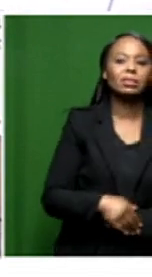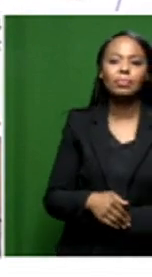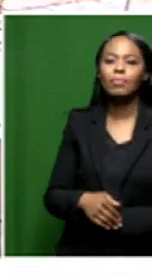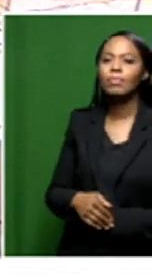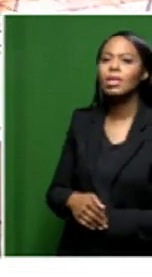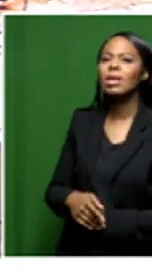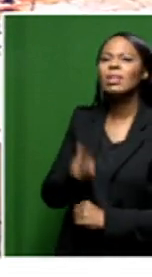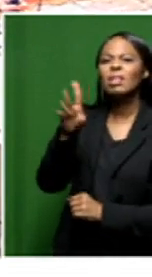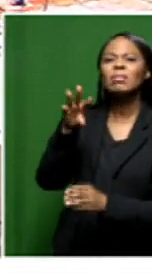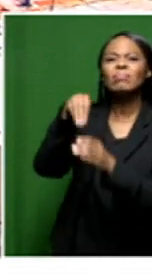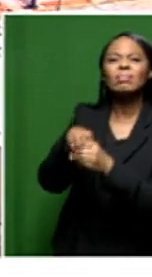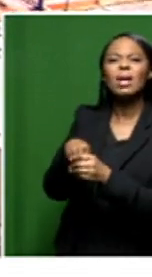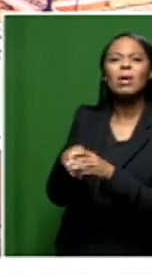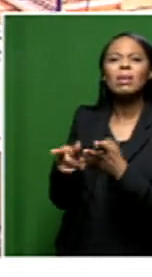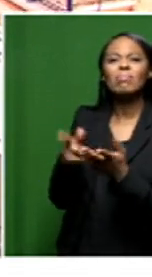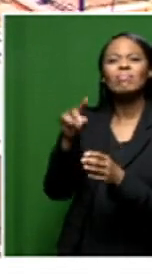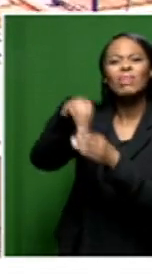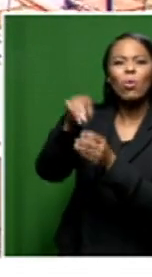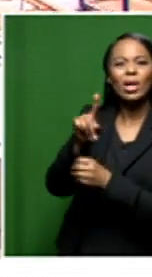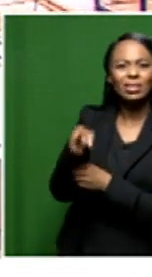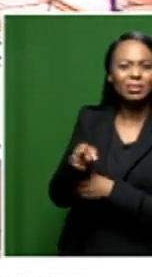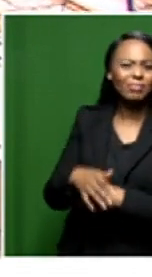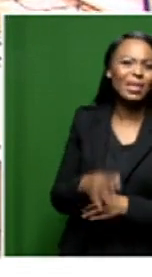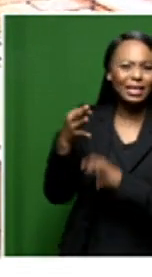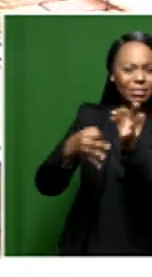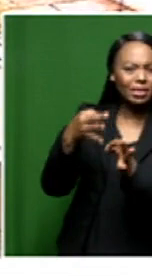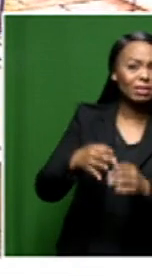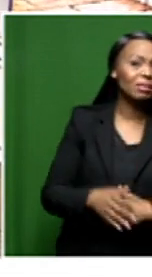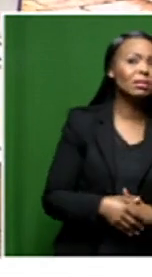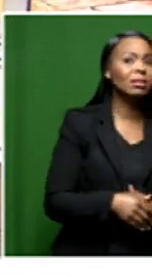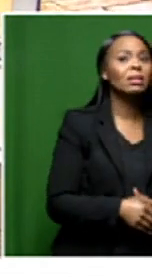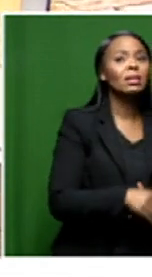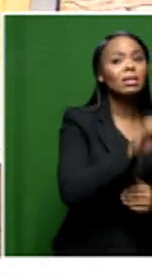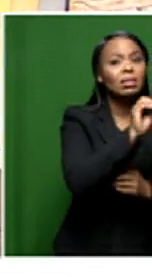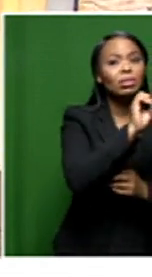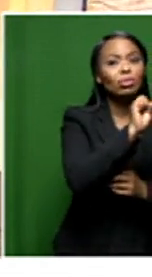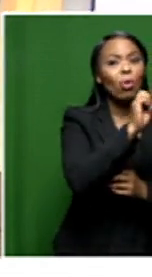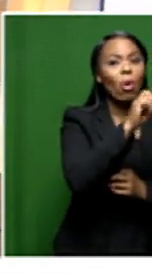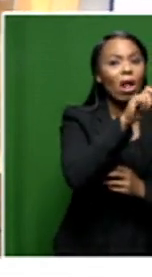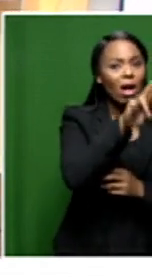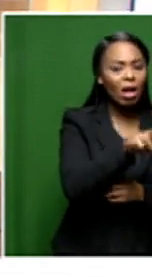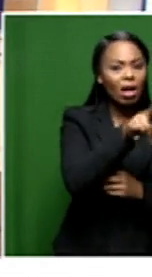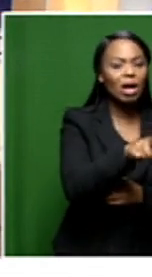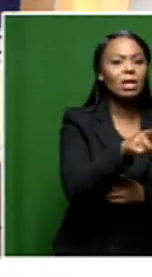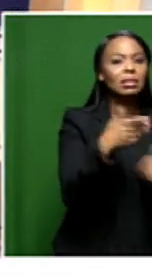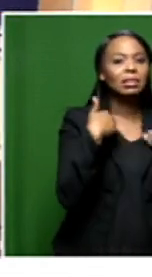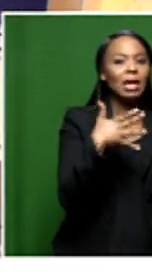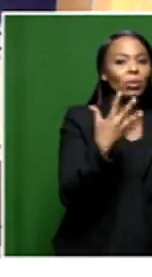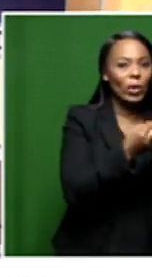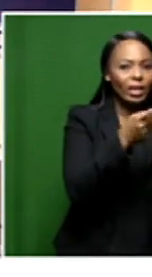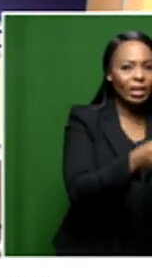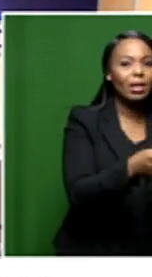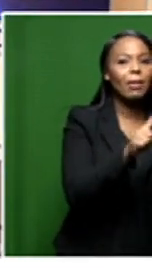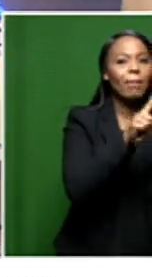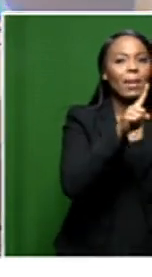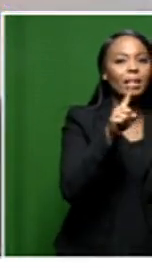entail? Sure. So it started with rapid prototyping. The final design you see here isn't what I started with. Mm-hmm. And it's